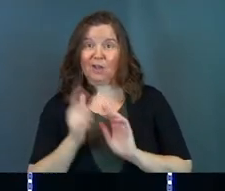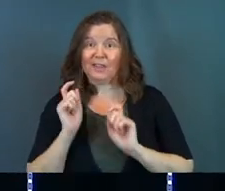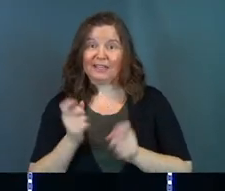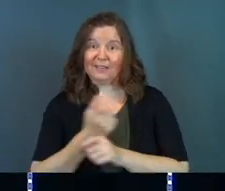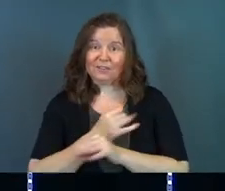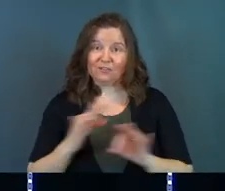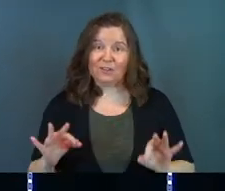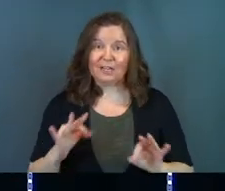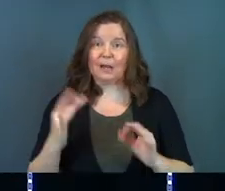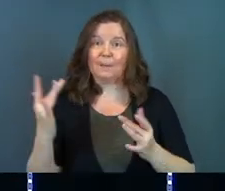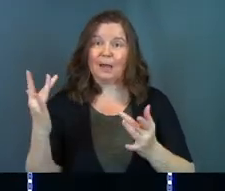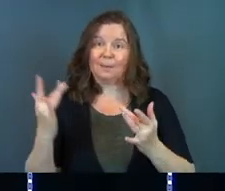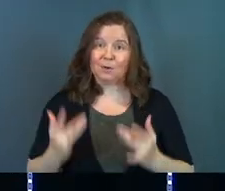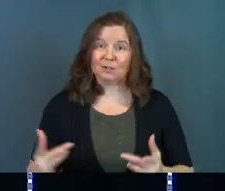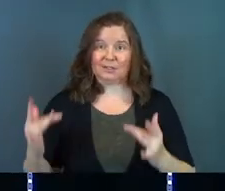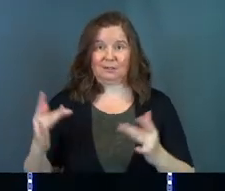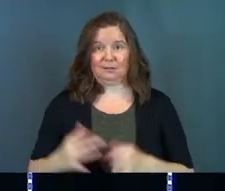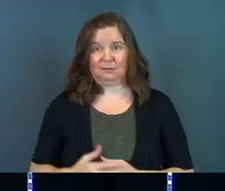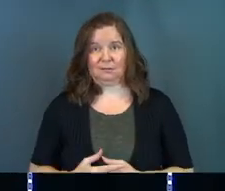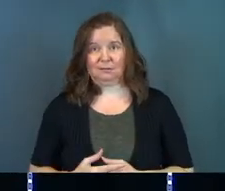gives freedom and mercy.